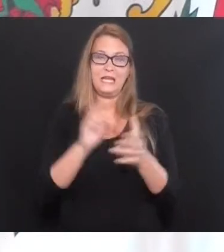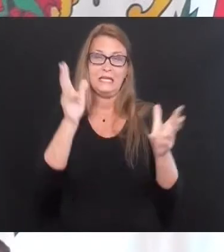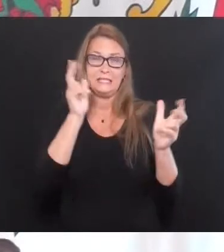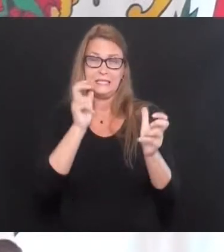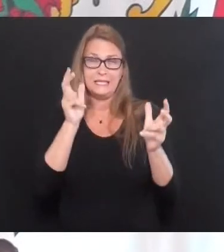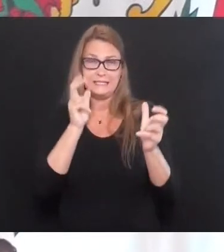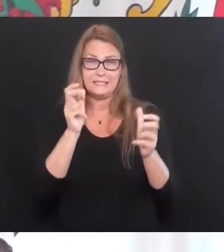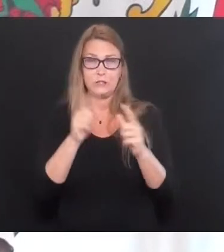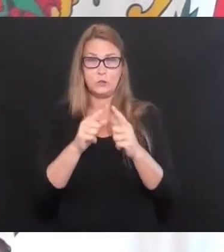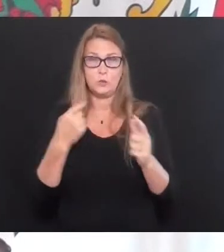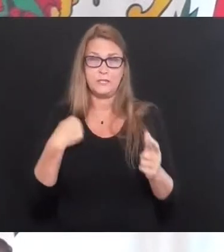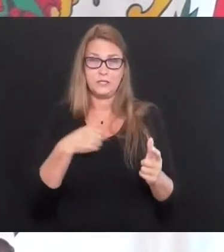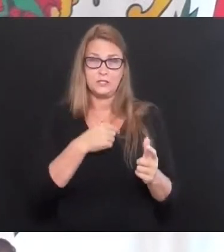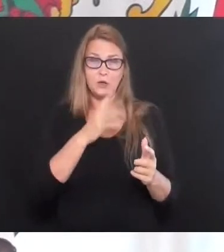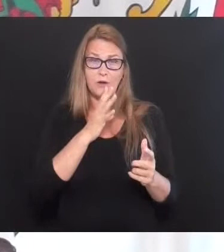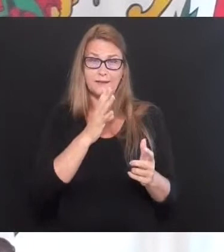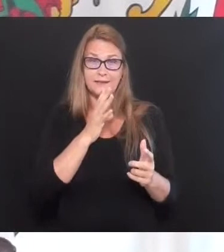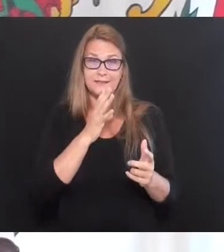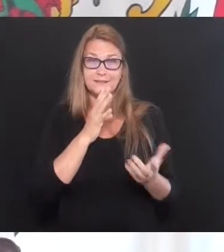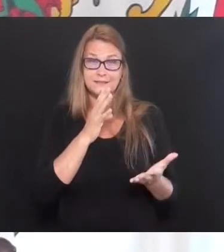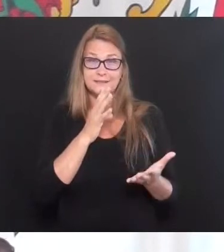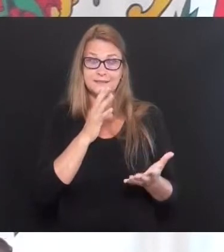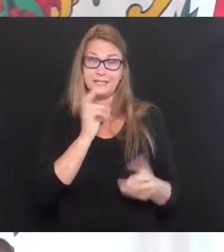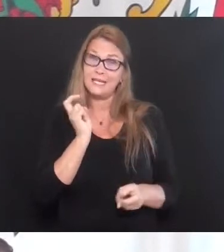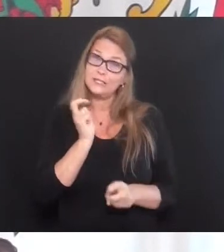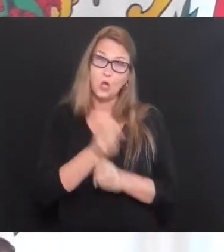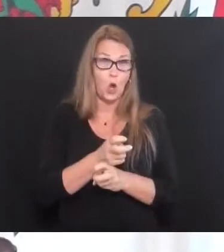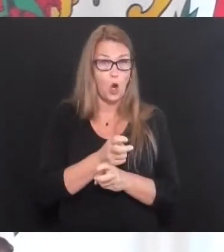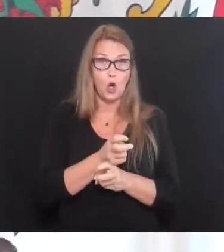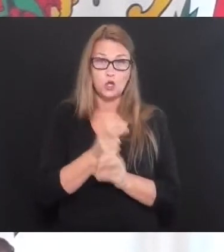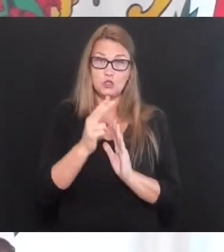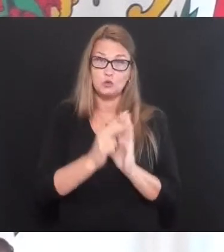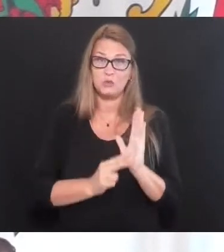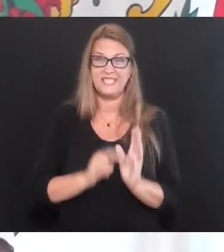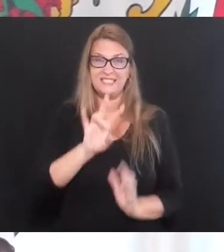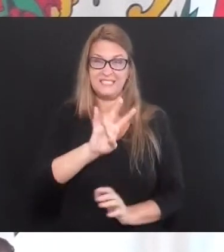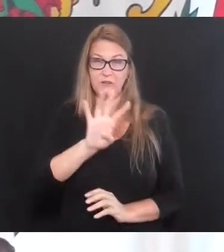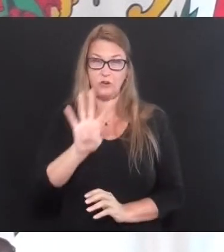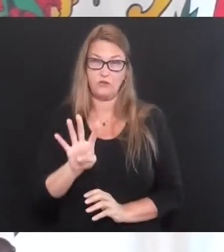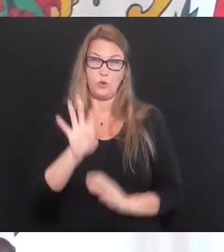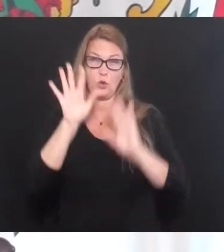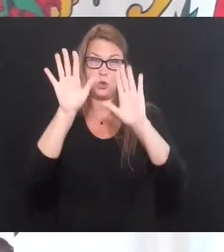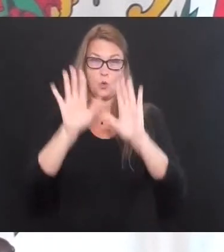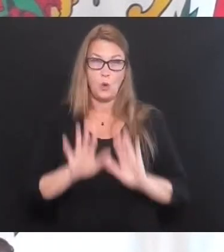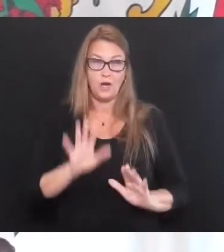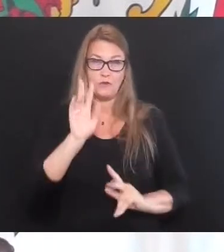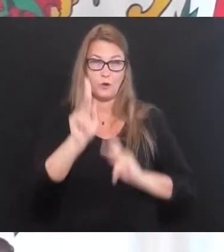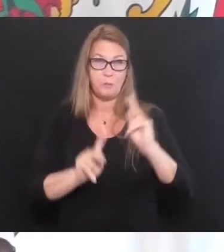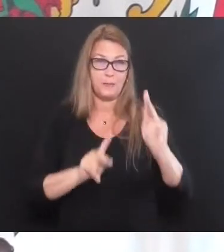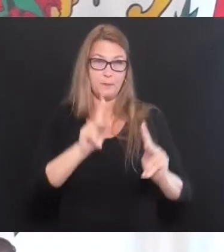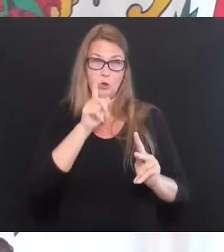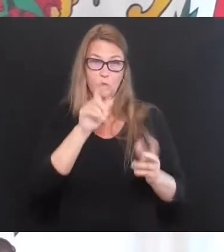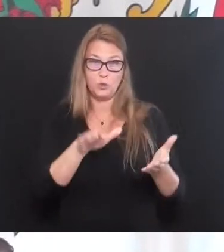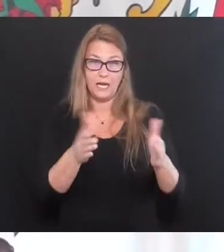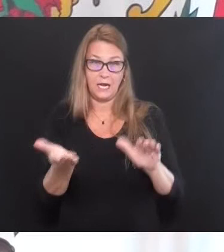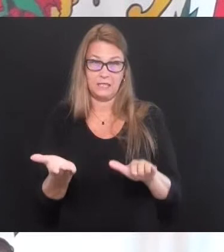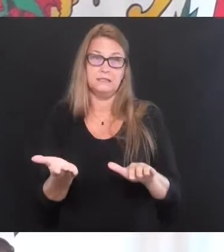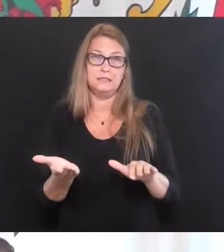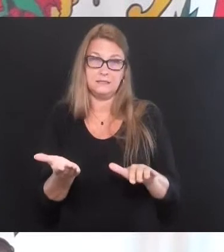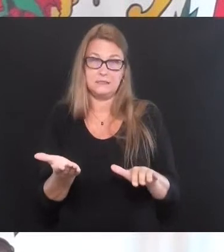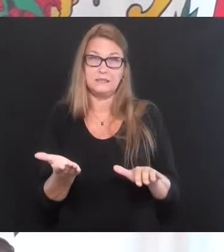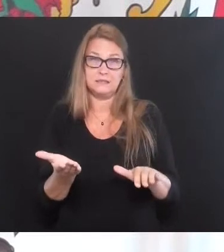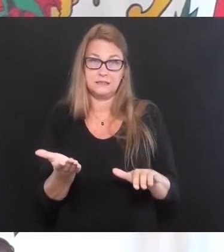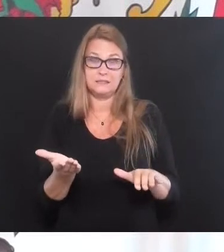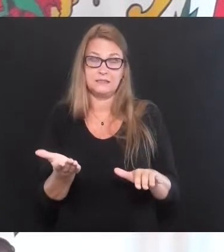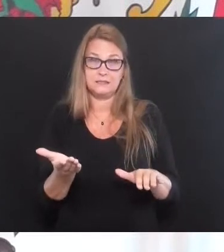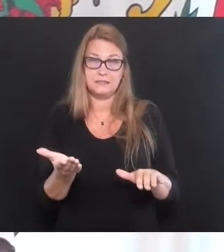we're saying here. It's really tough when you sit here and read 74 great people, but nowhere close as